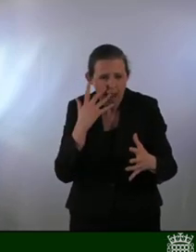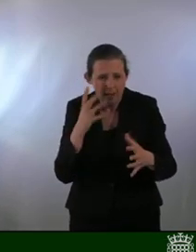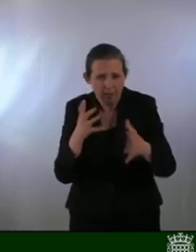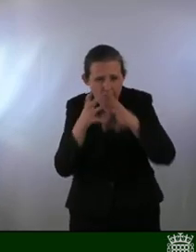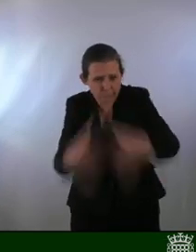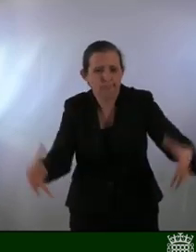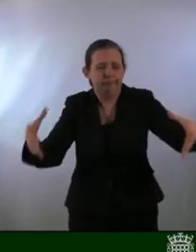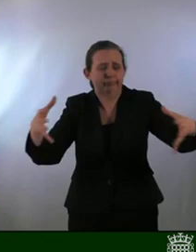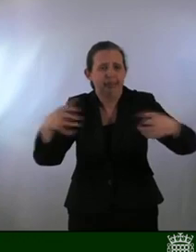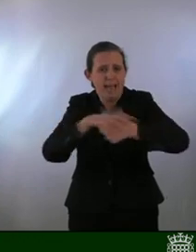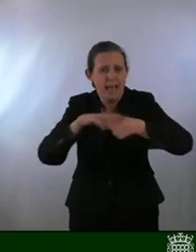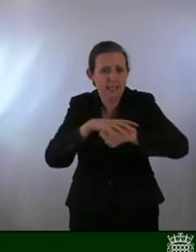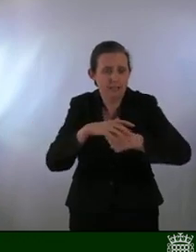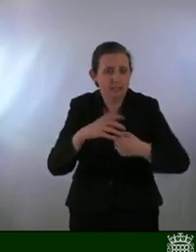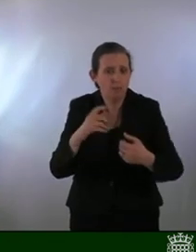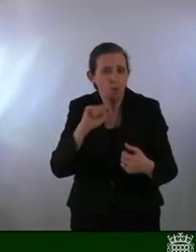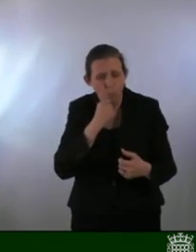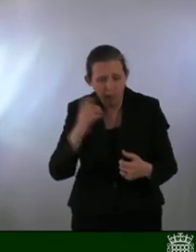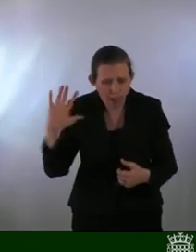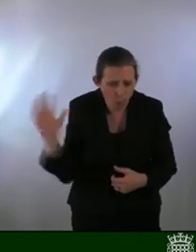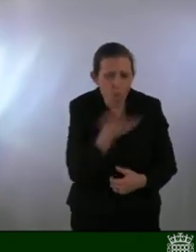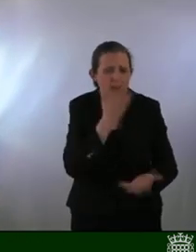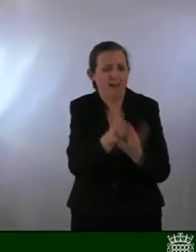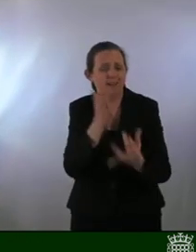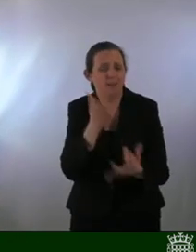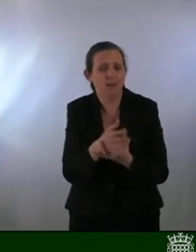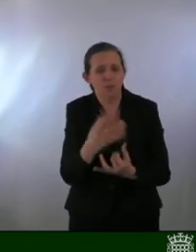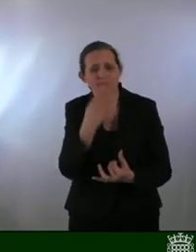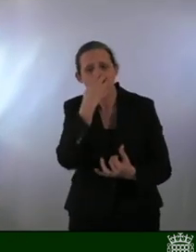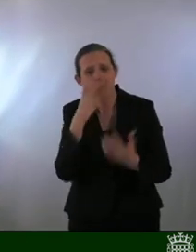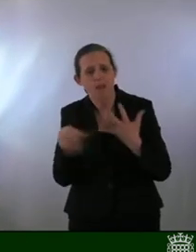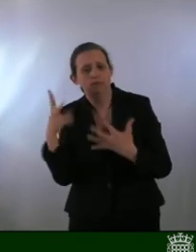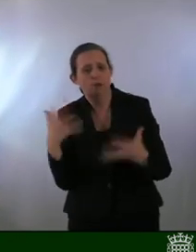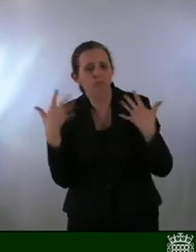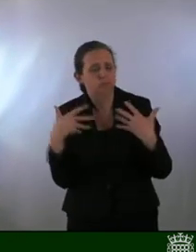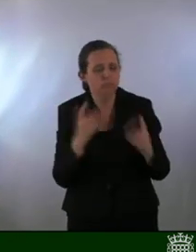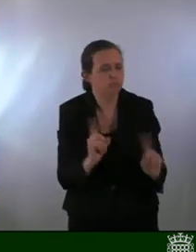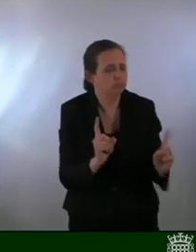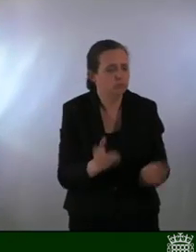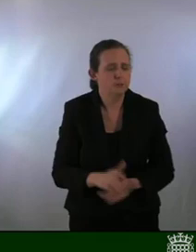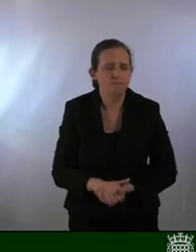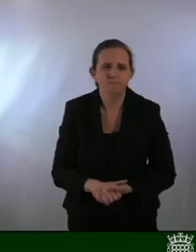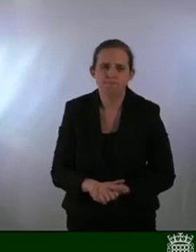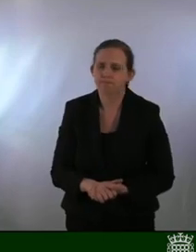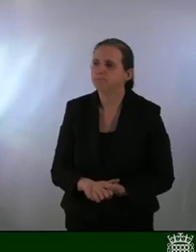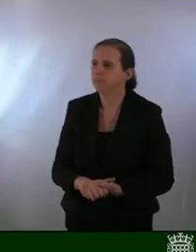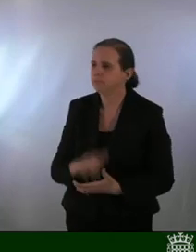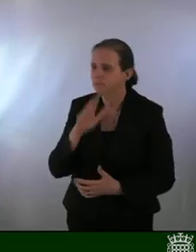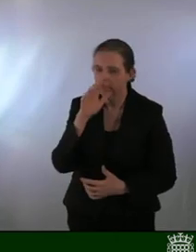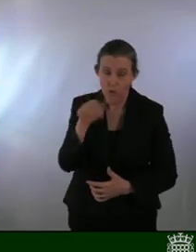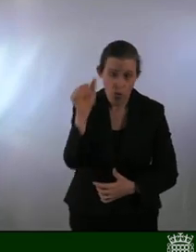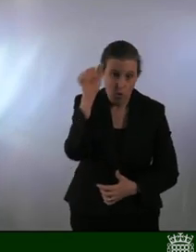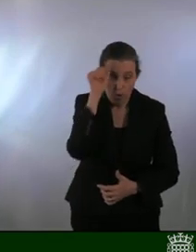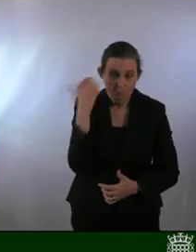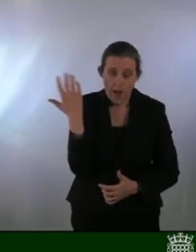get everybody on a ventilator at that point? As the Honourable Gentleman knows from my previous answers,